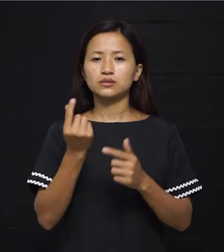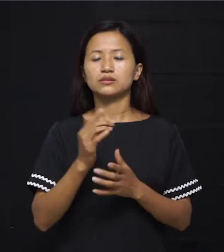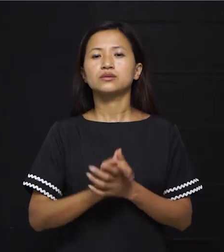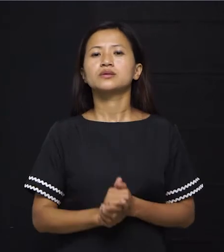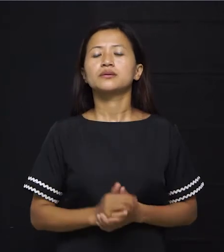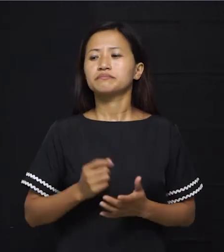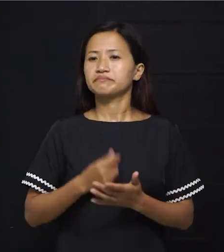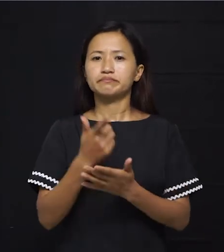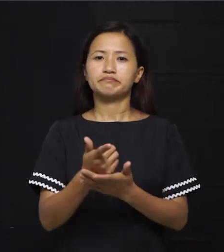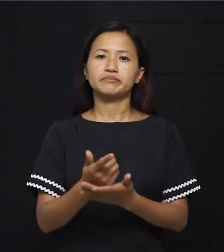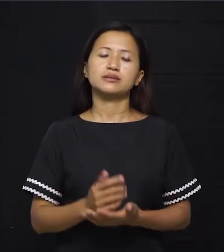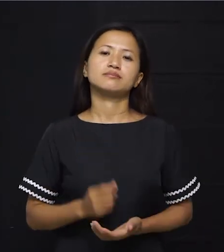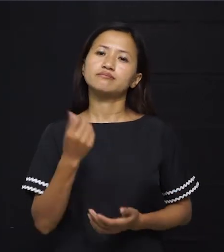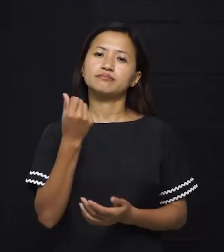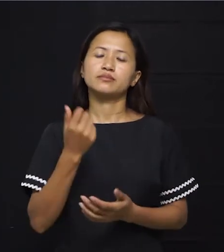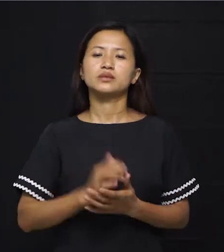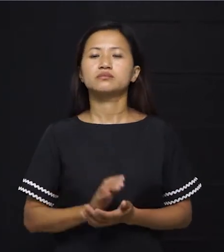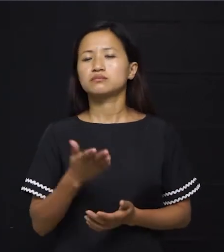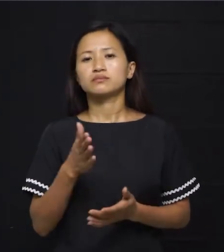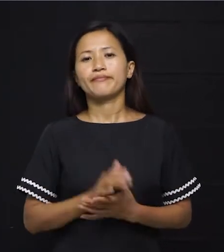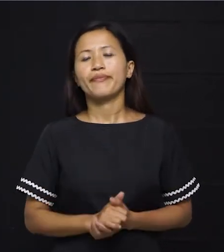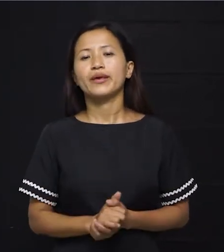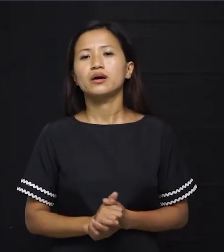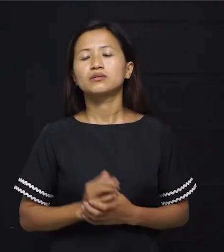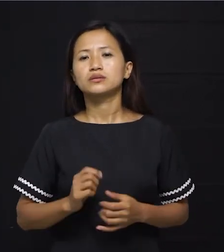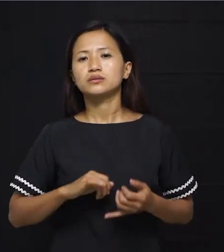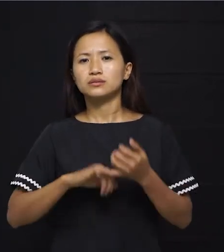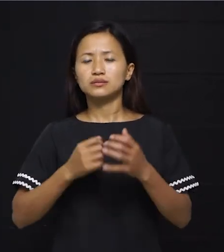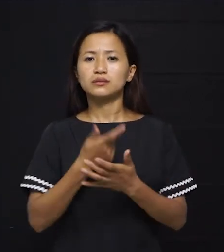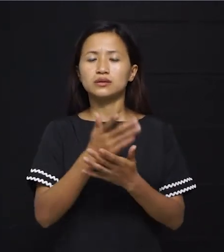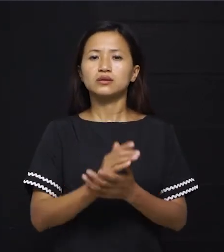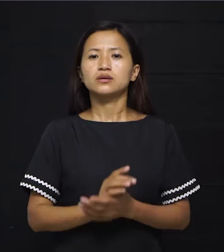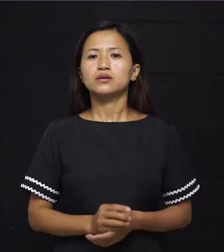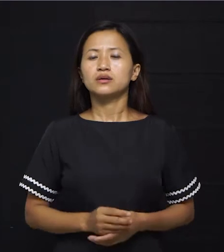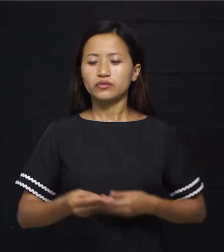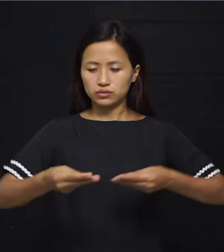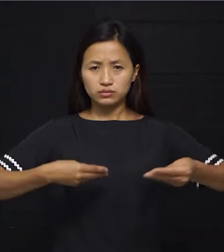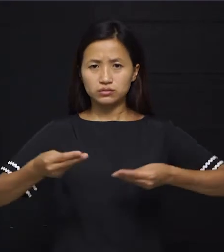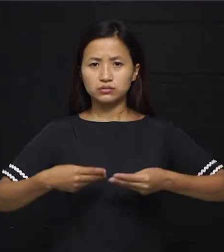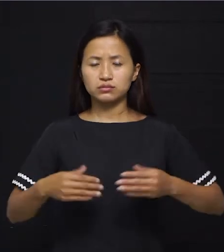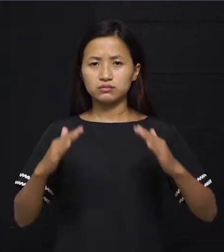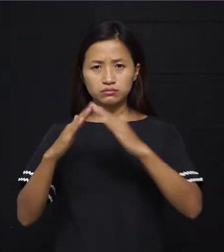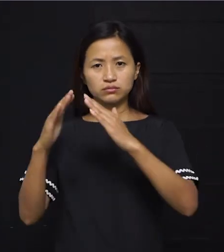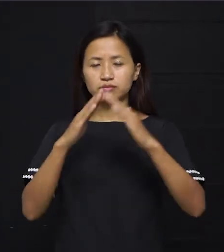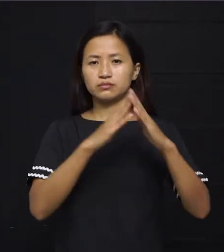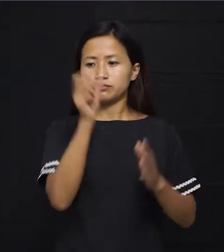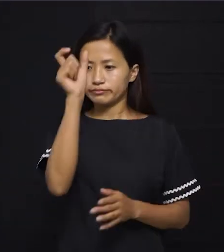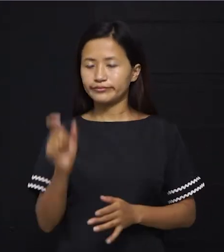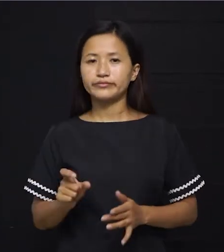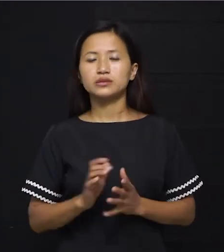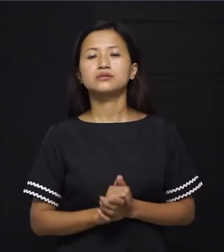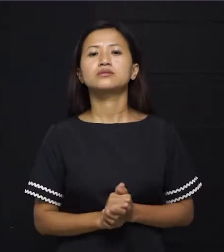money. When you sell something to your friend, when you are a shopkeeper, if you sell, you will always get